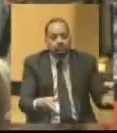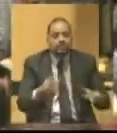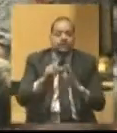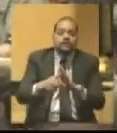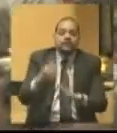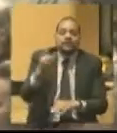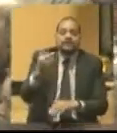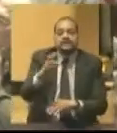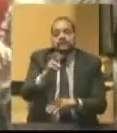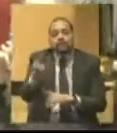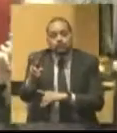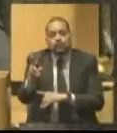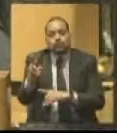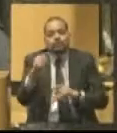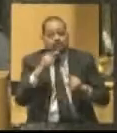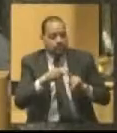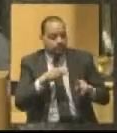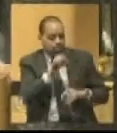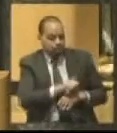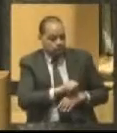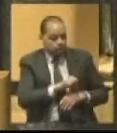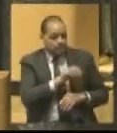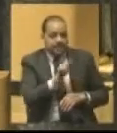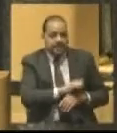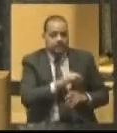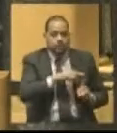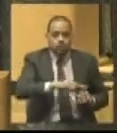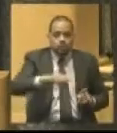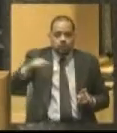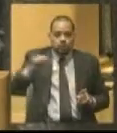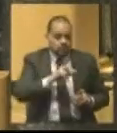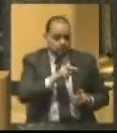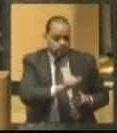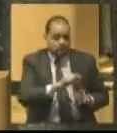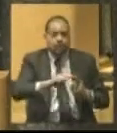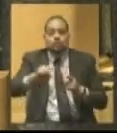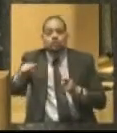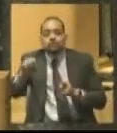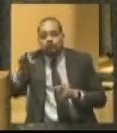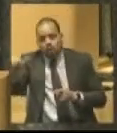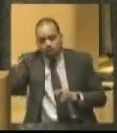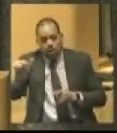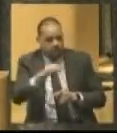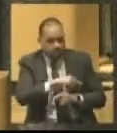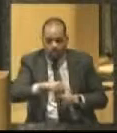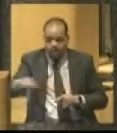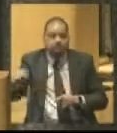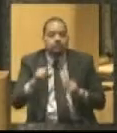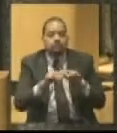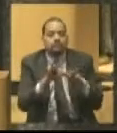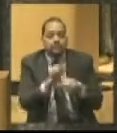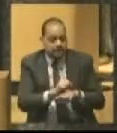southern Atlantic coast, from Hampton Roads in Virginia to Fernandina, Florida, had been emancipated under the War Department's August